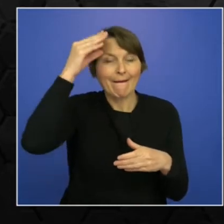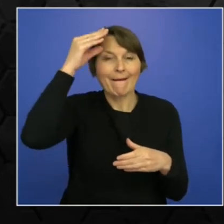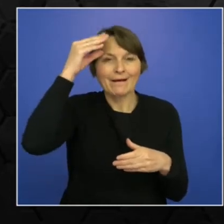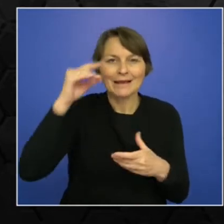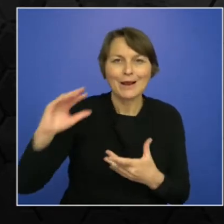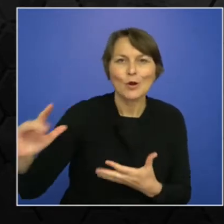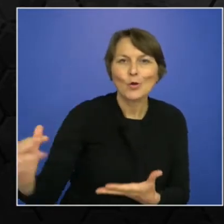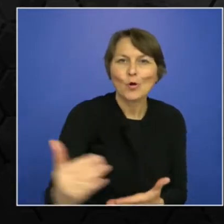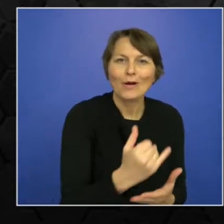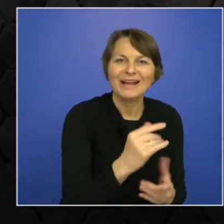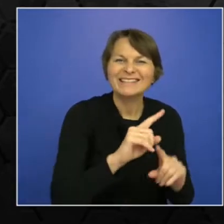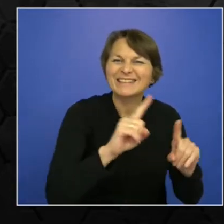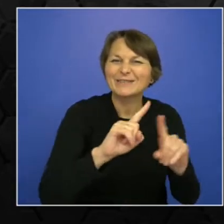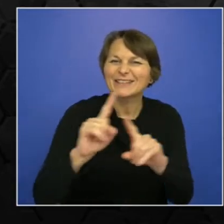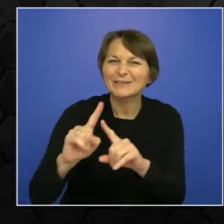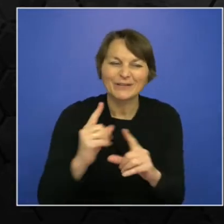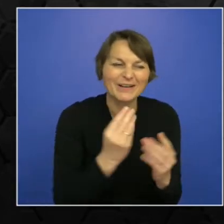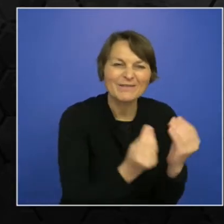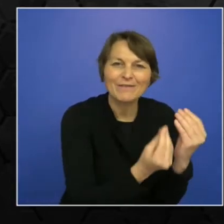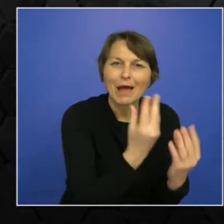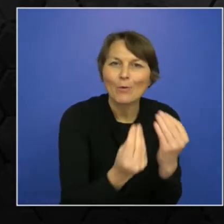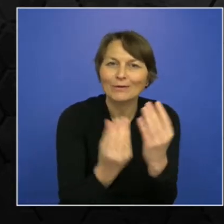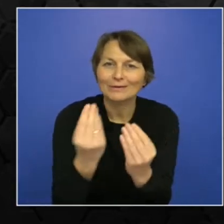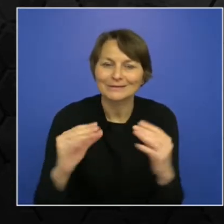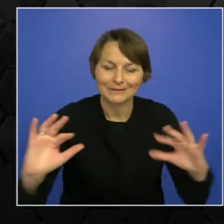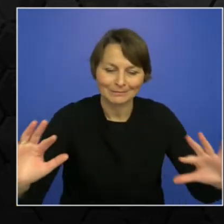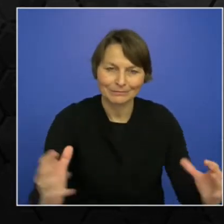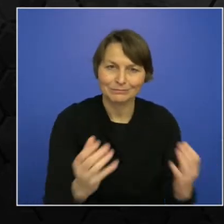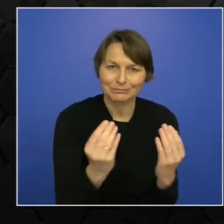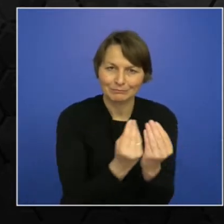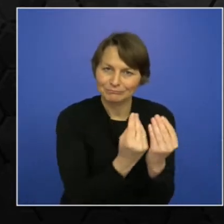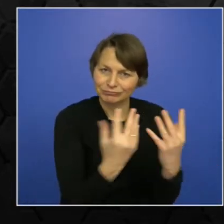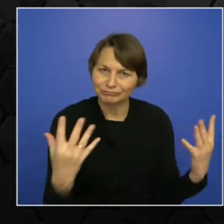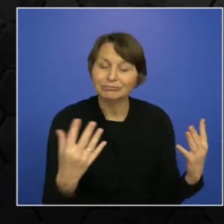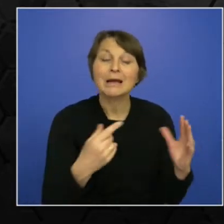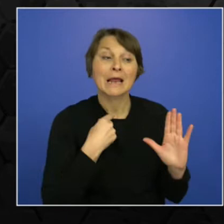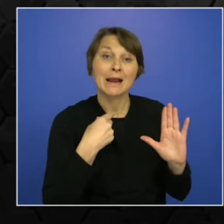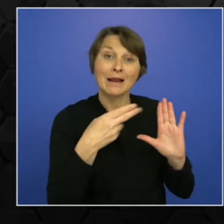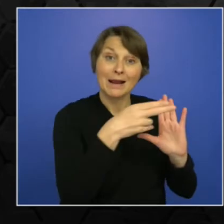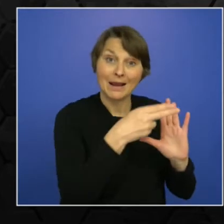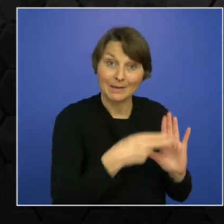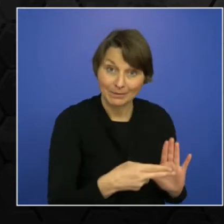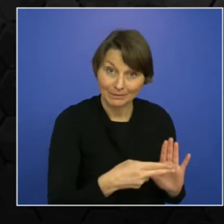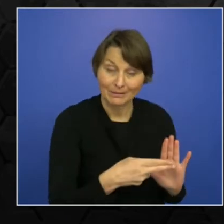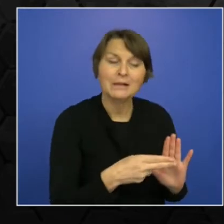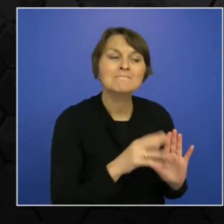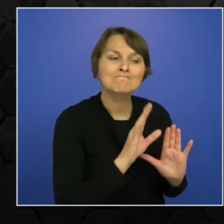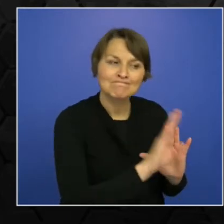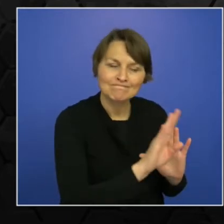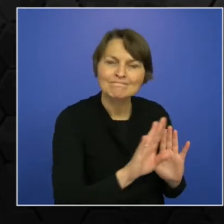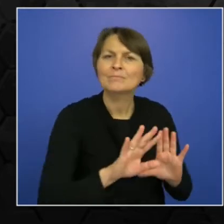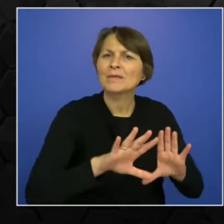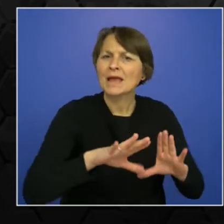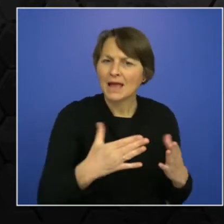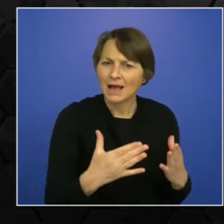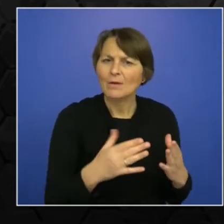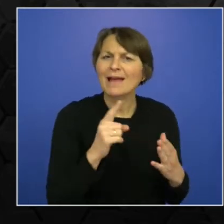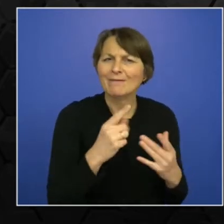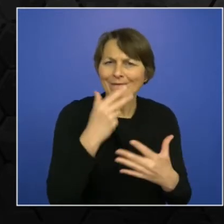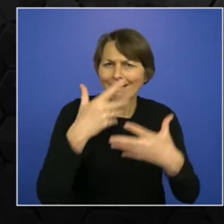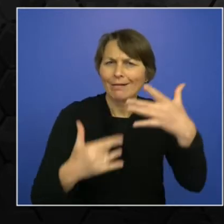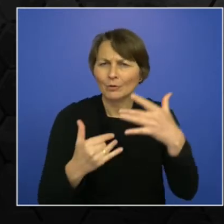sample with correct category. And thirdly, the labeled data is processed using an algorithm that